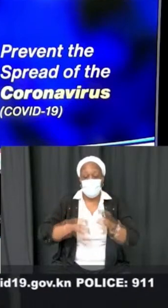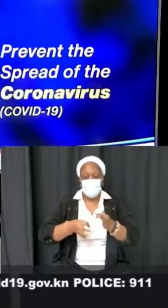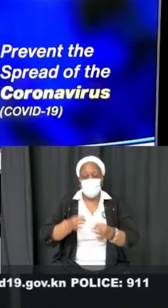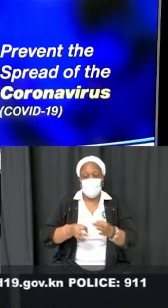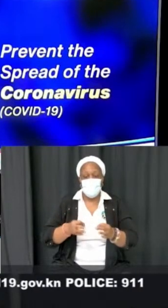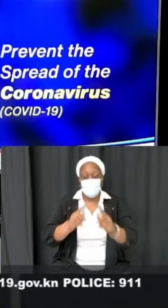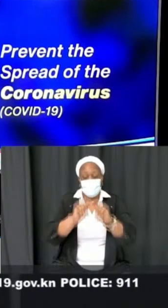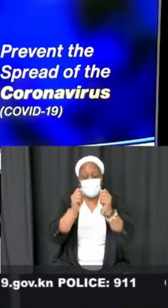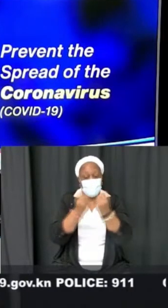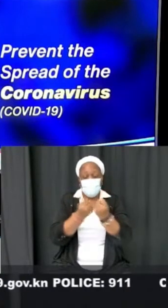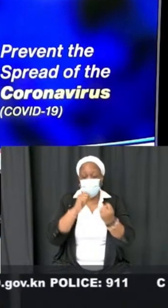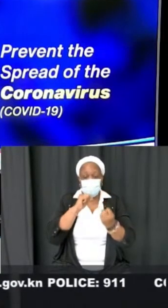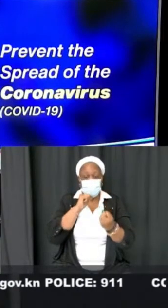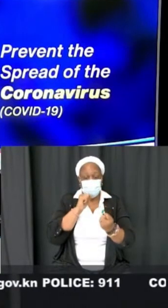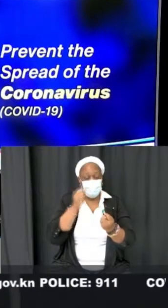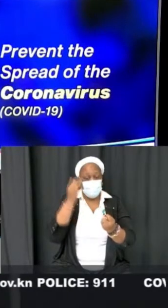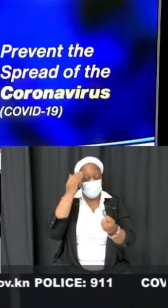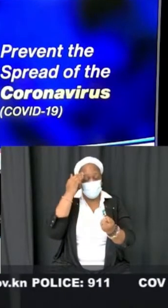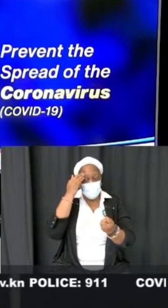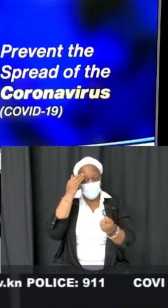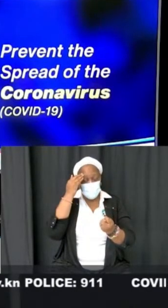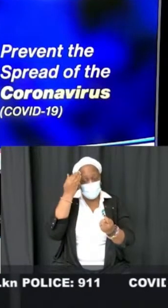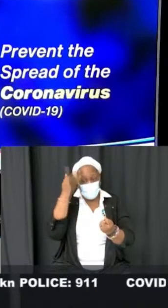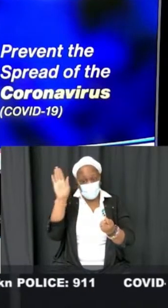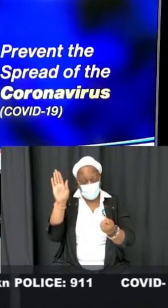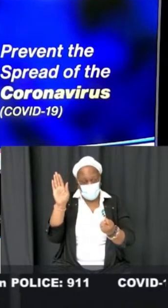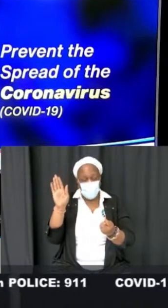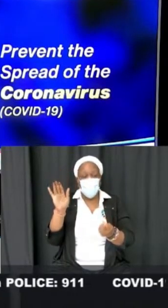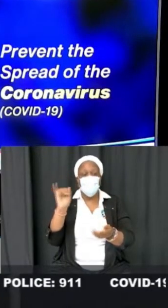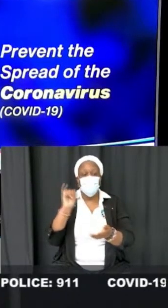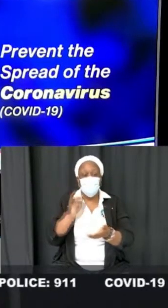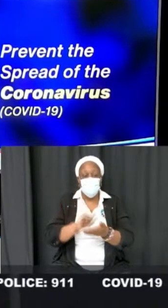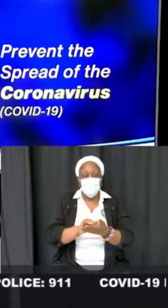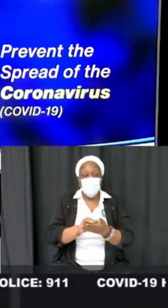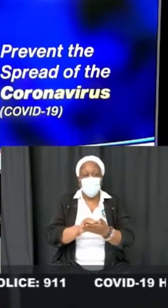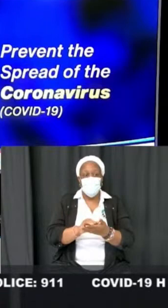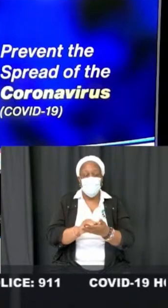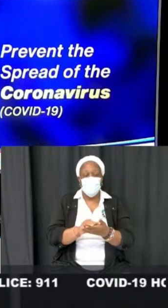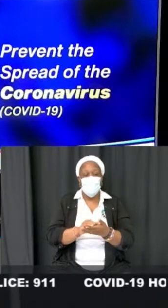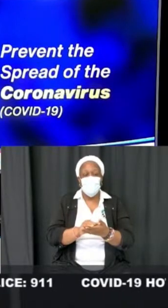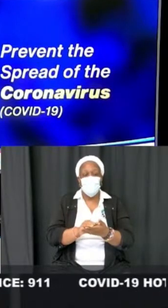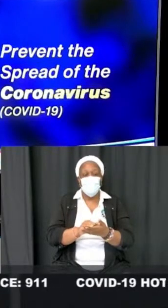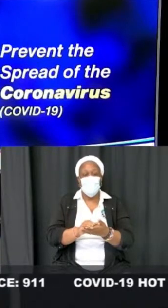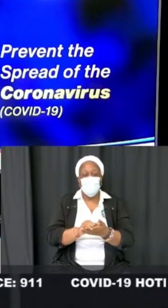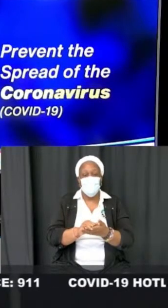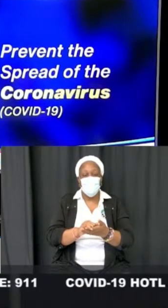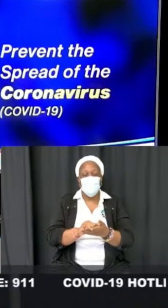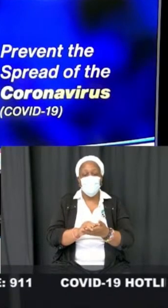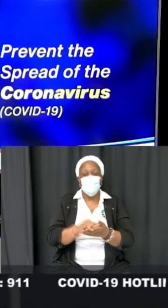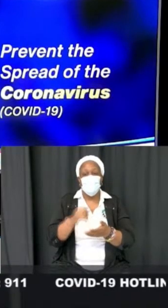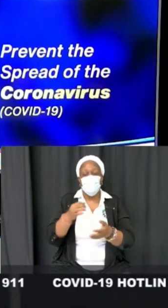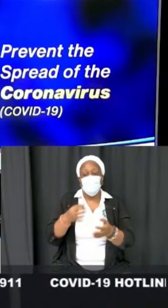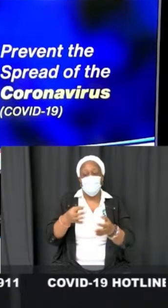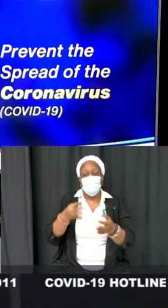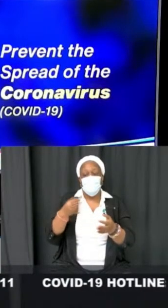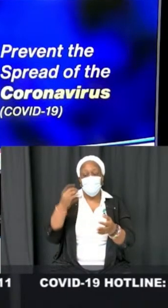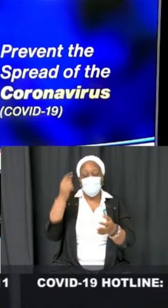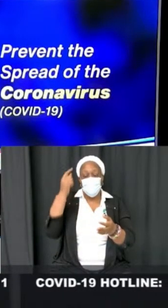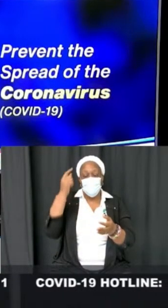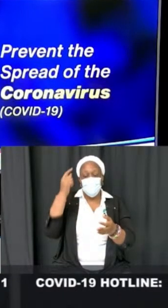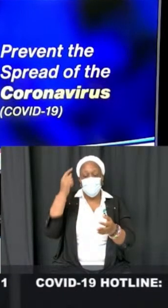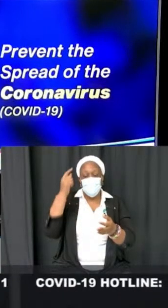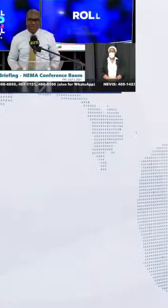member would be testing positive and the other family members would not be considered in the contact tracing